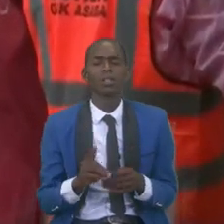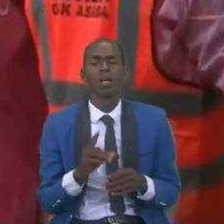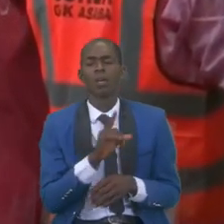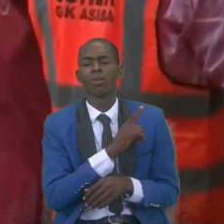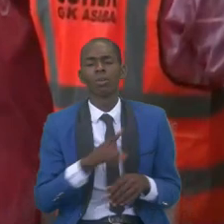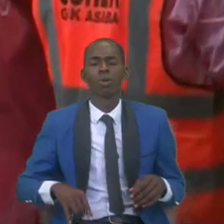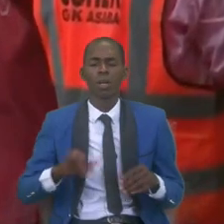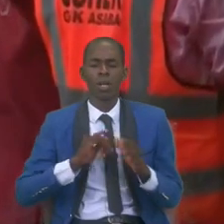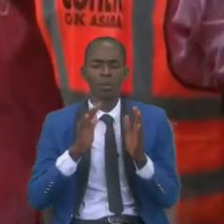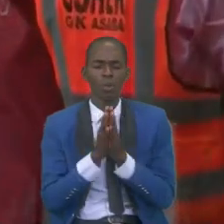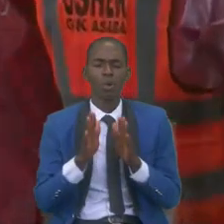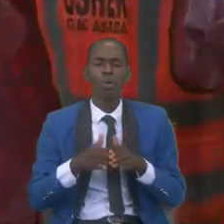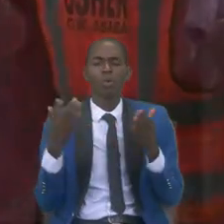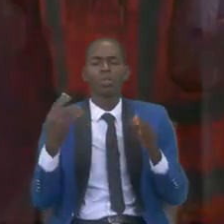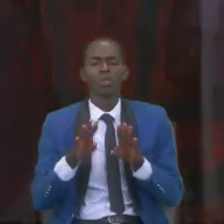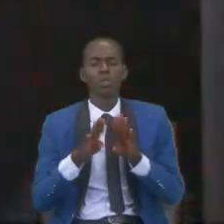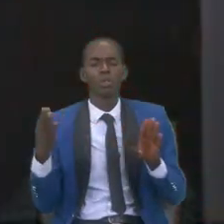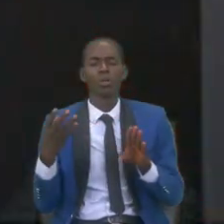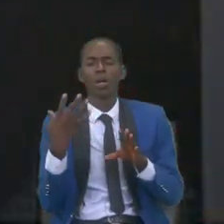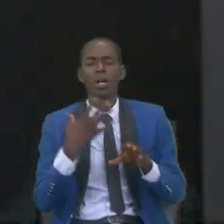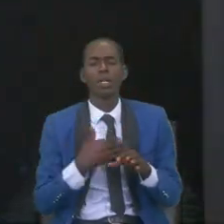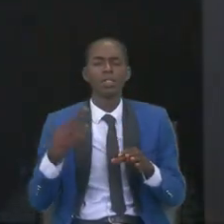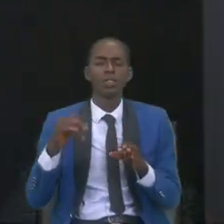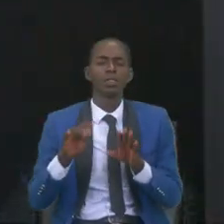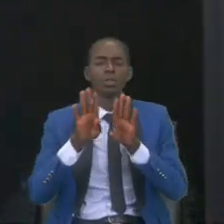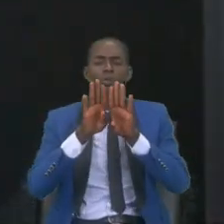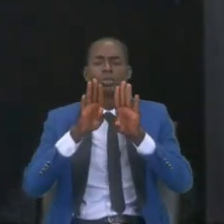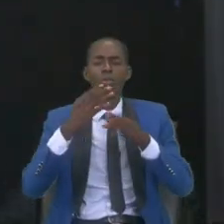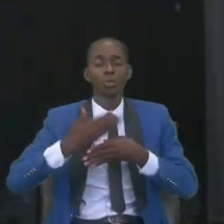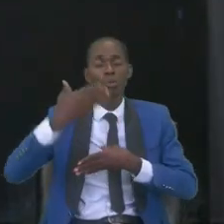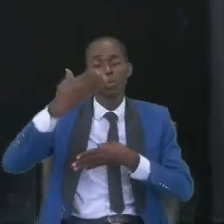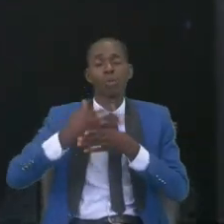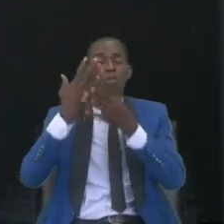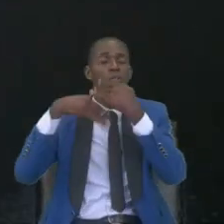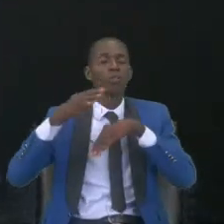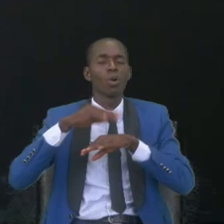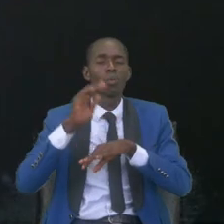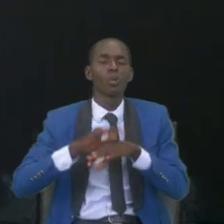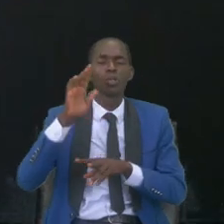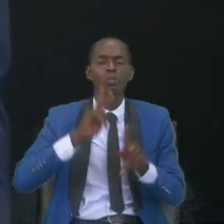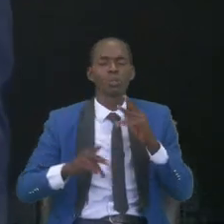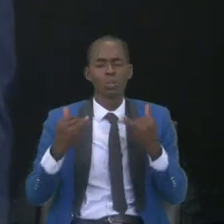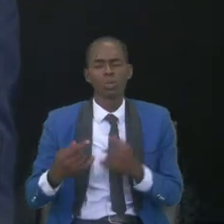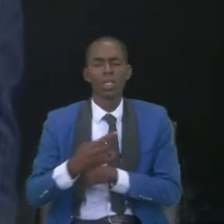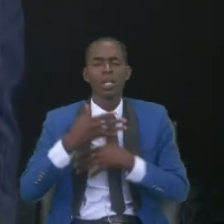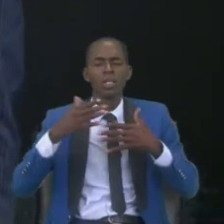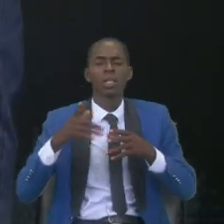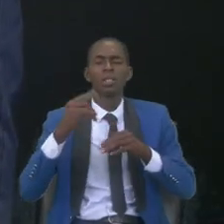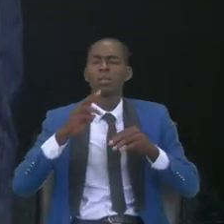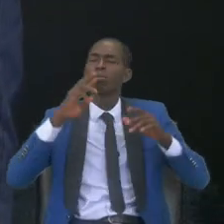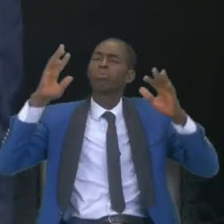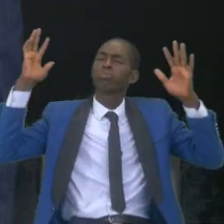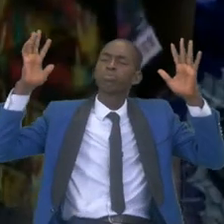open the doors and the windows of heaven upon your people today. Let the rain fall. Let the